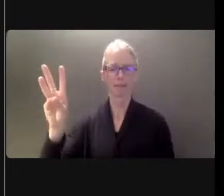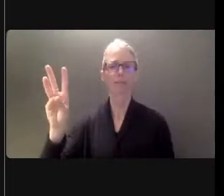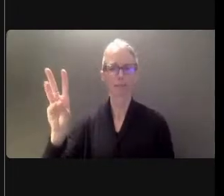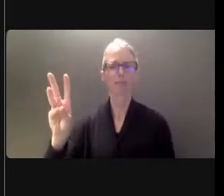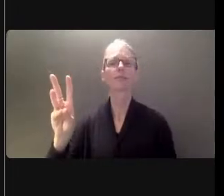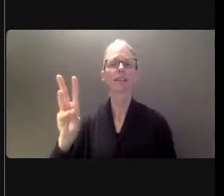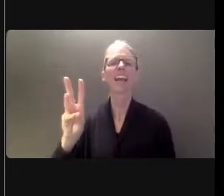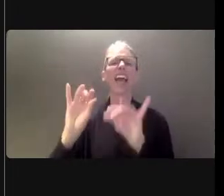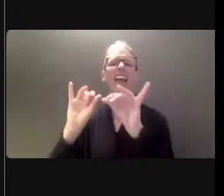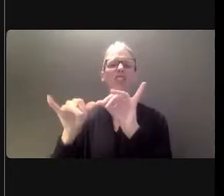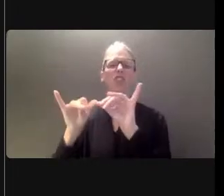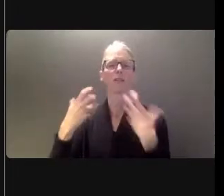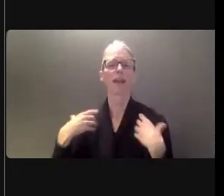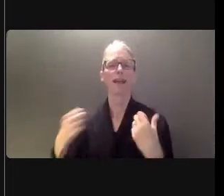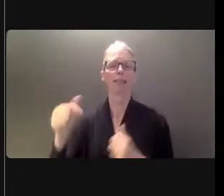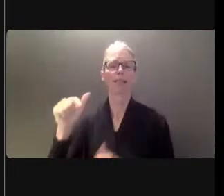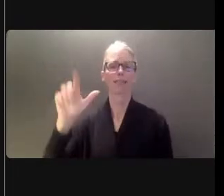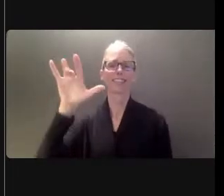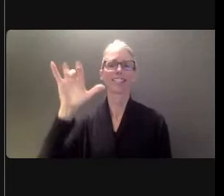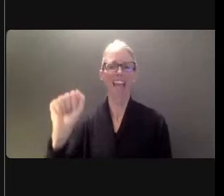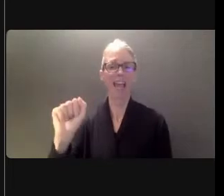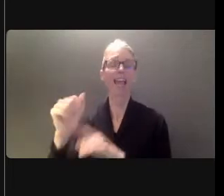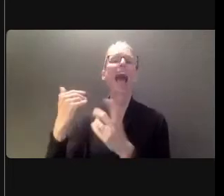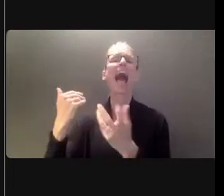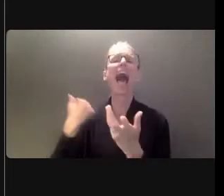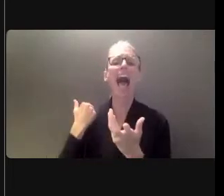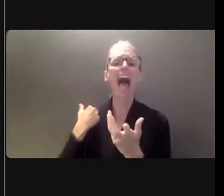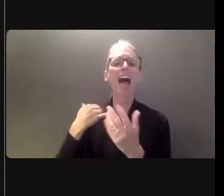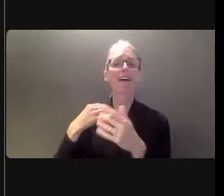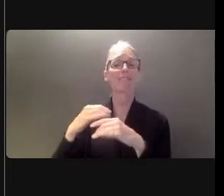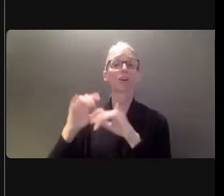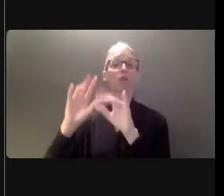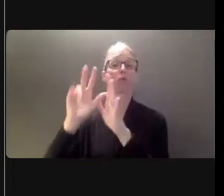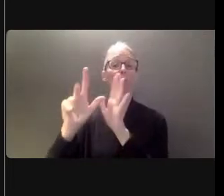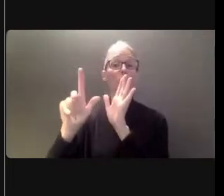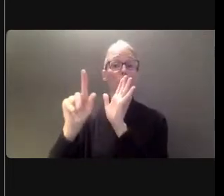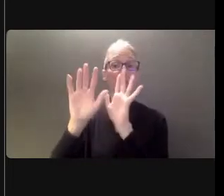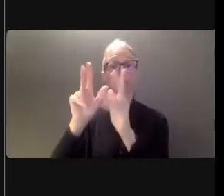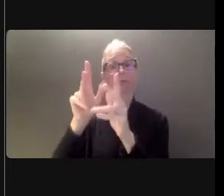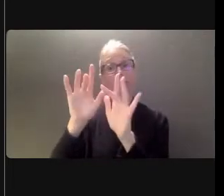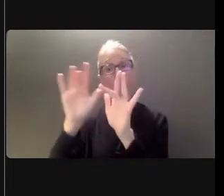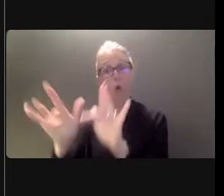www.engineeringhealth.ca to see the video recordings and our blog post on our top 10 takeaways.